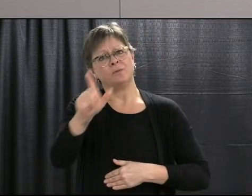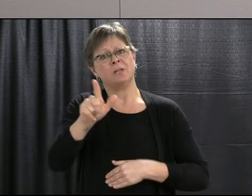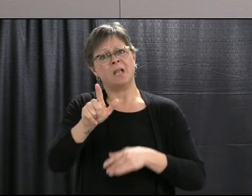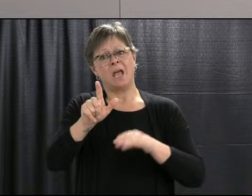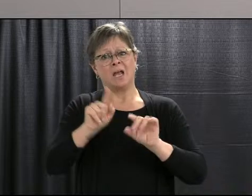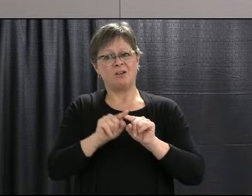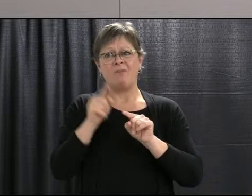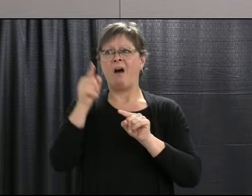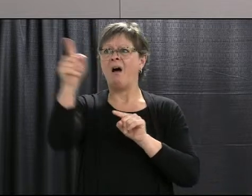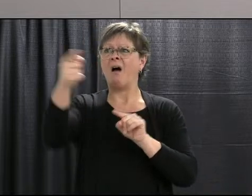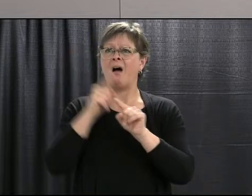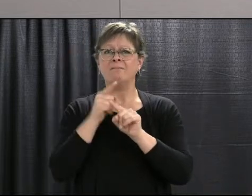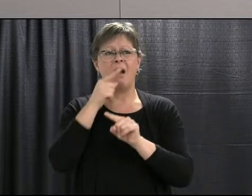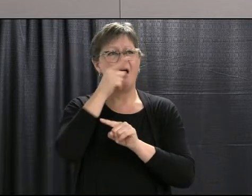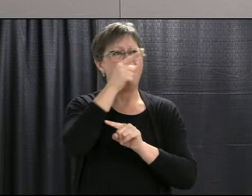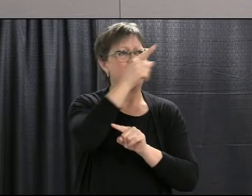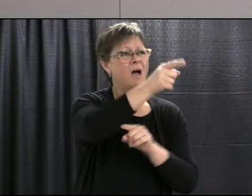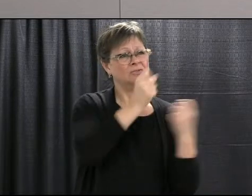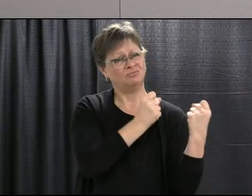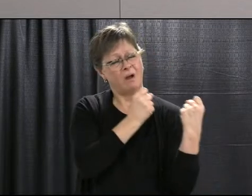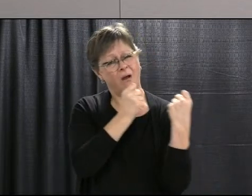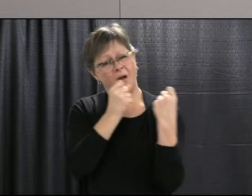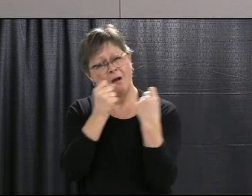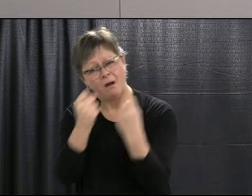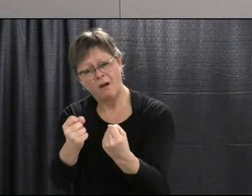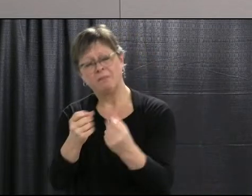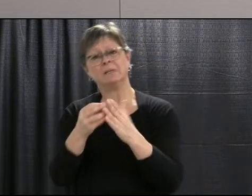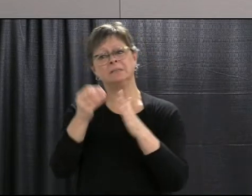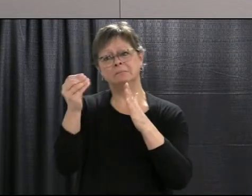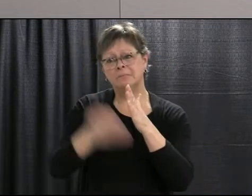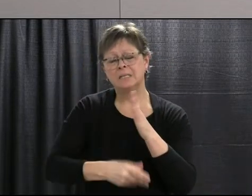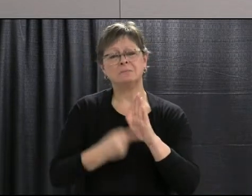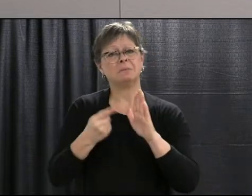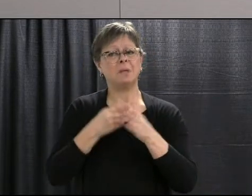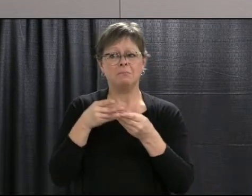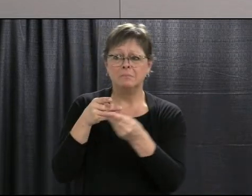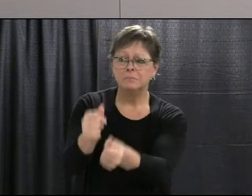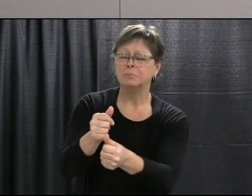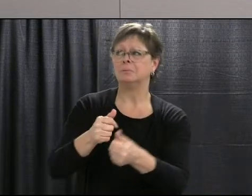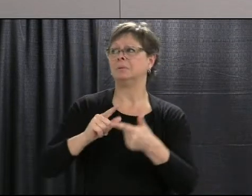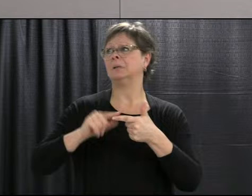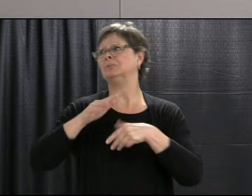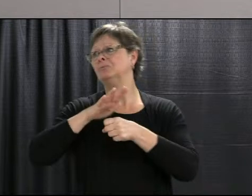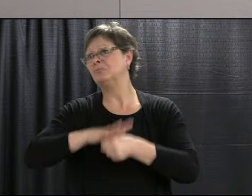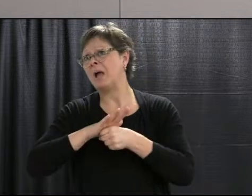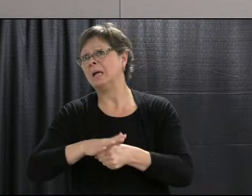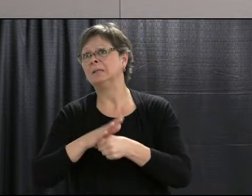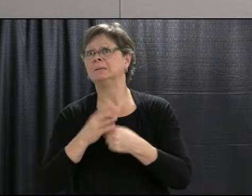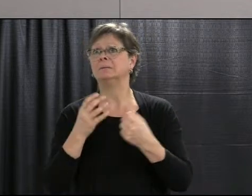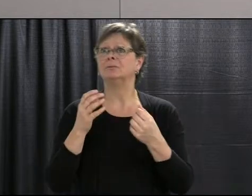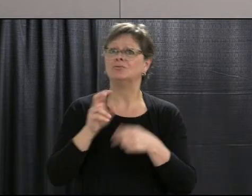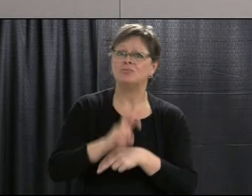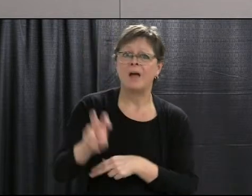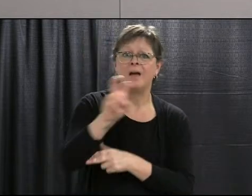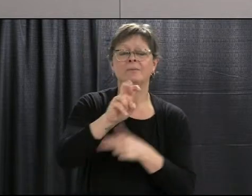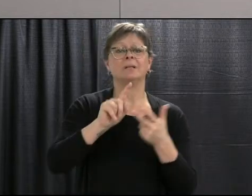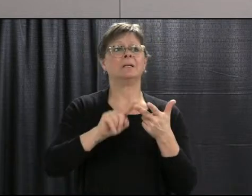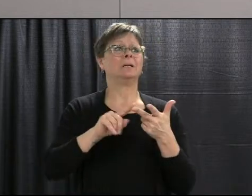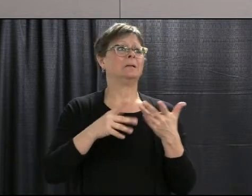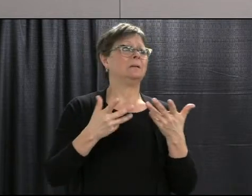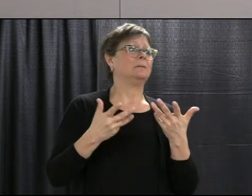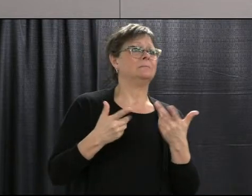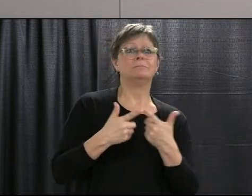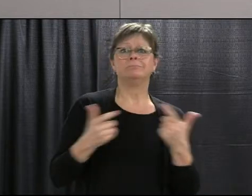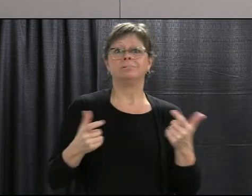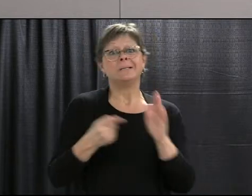expense and the travel that exacerbates some health conditions in many cases, the stress and financial, and you got to actually travel,